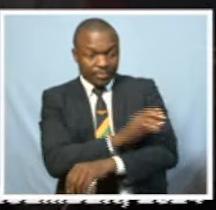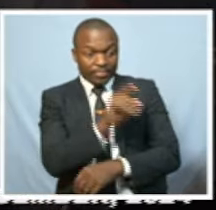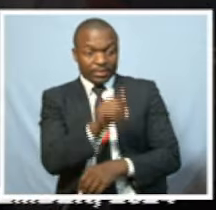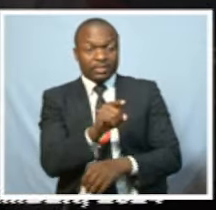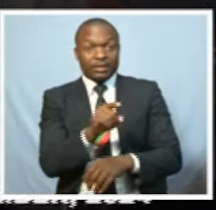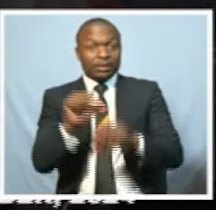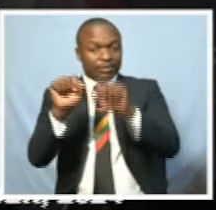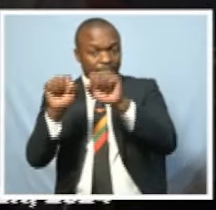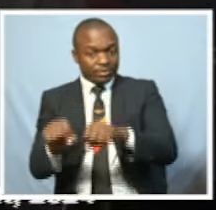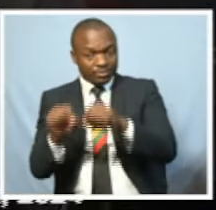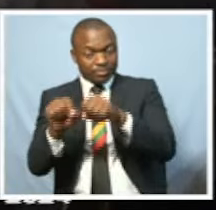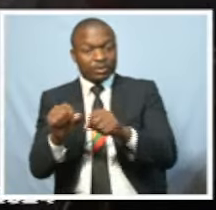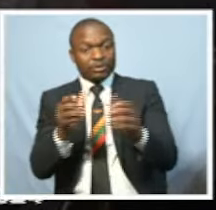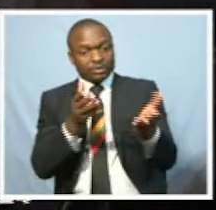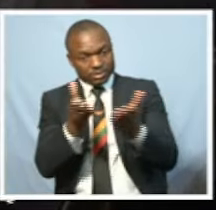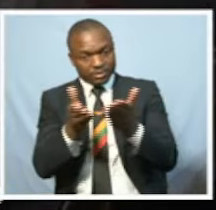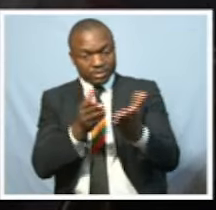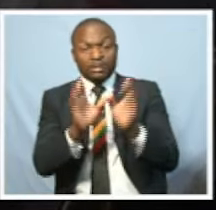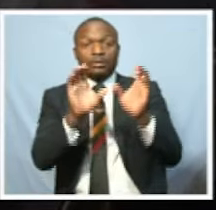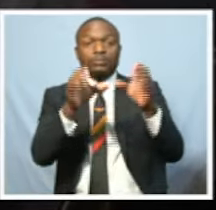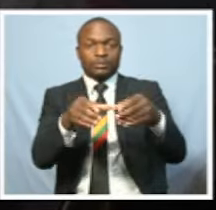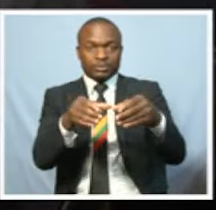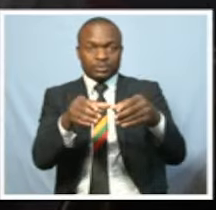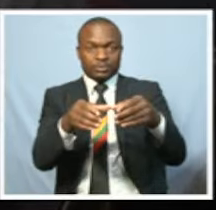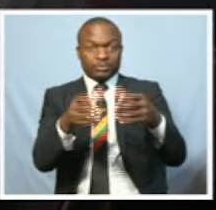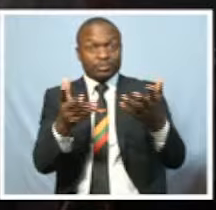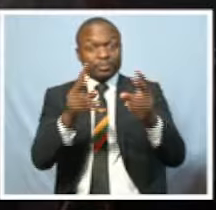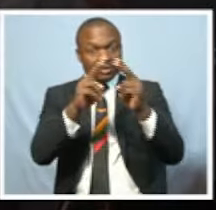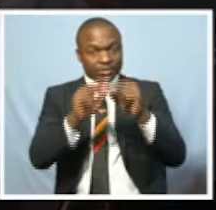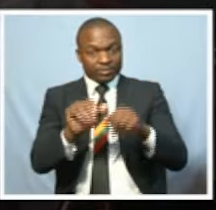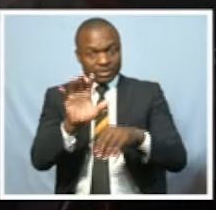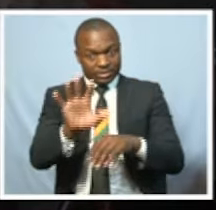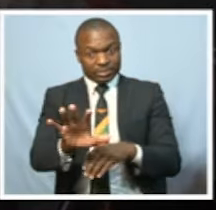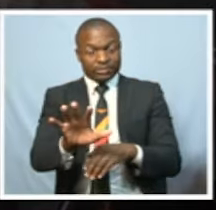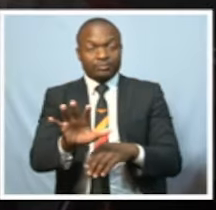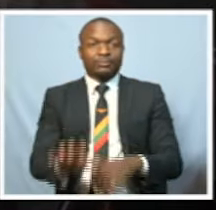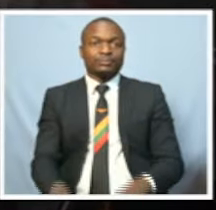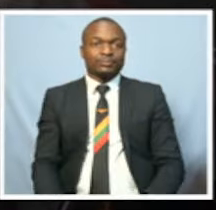hand pump was saving the community. It could have been in the village, definitely. So